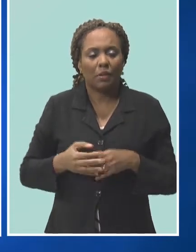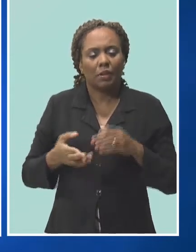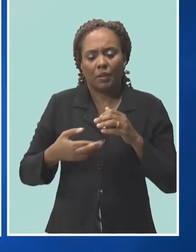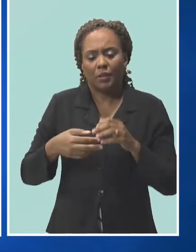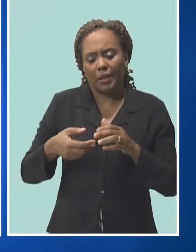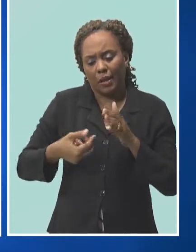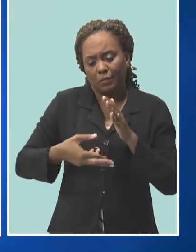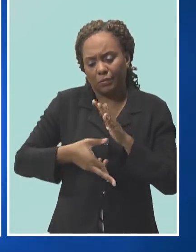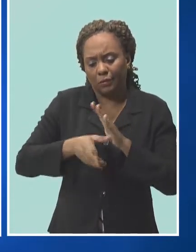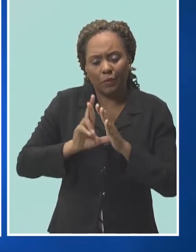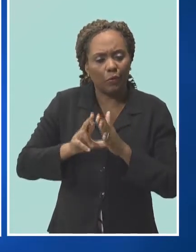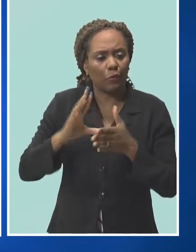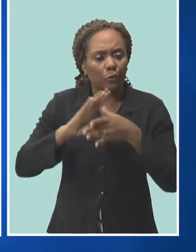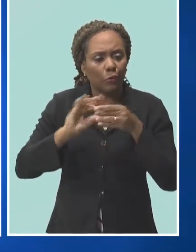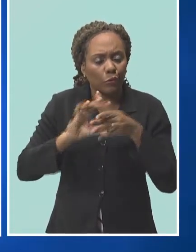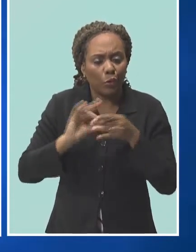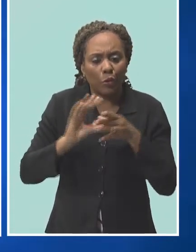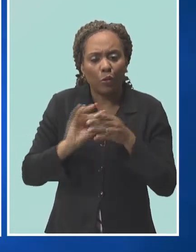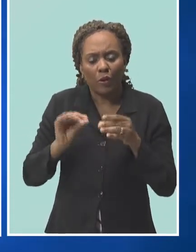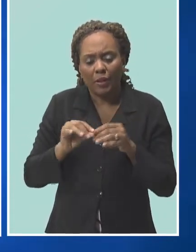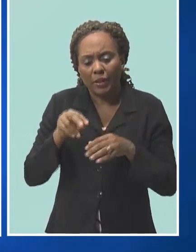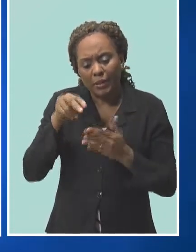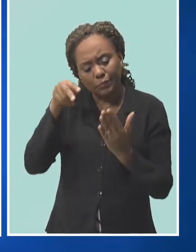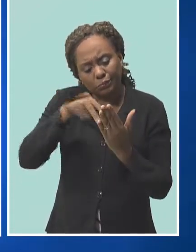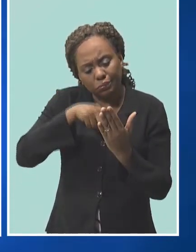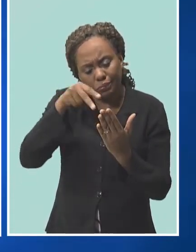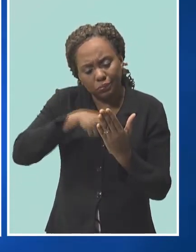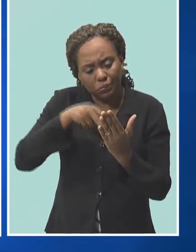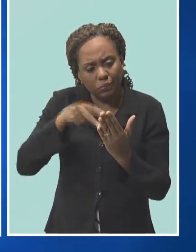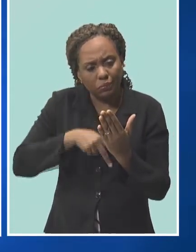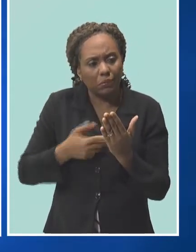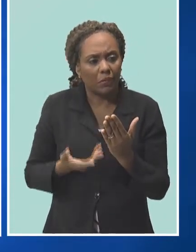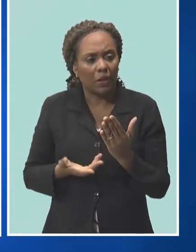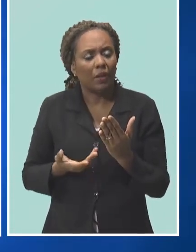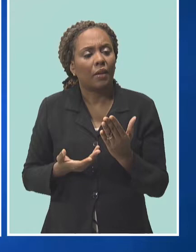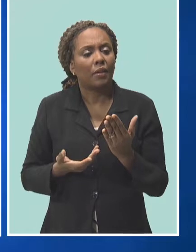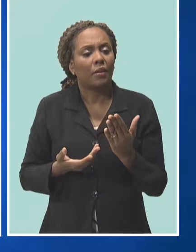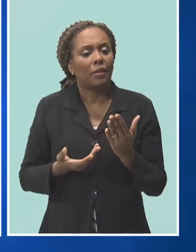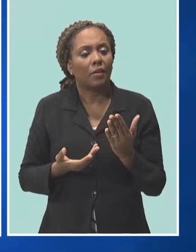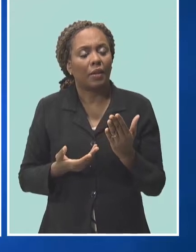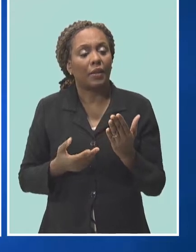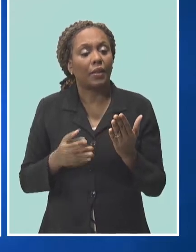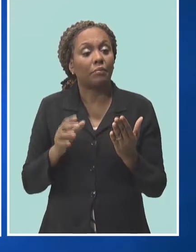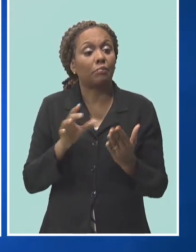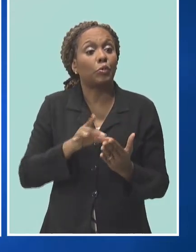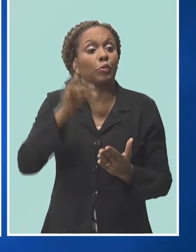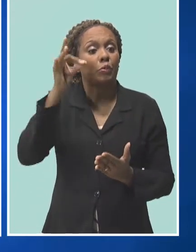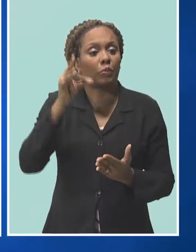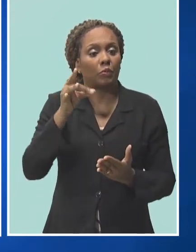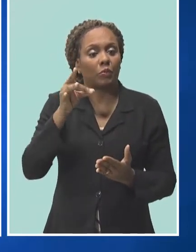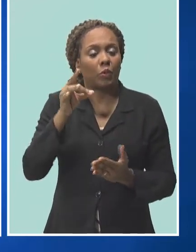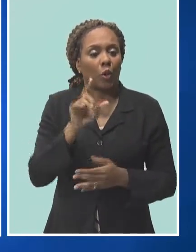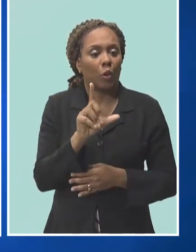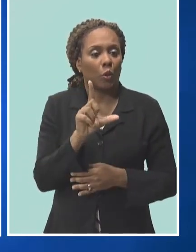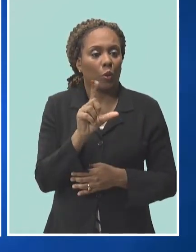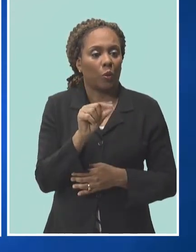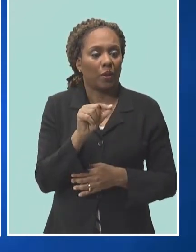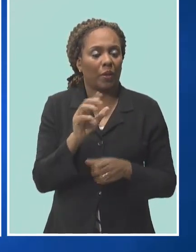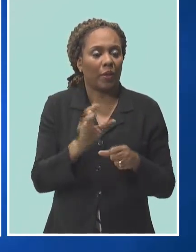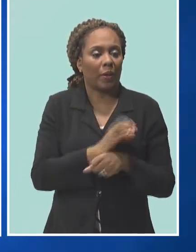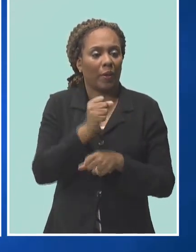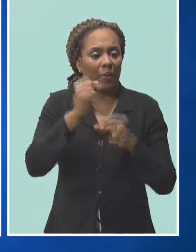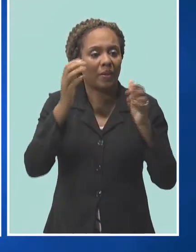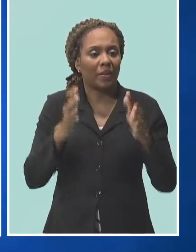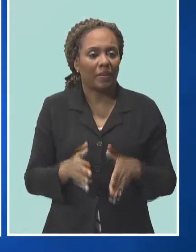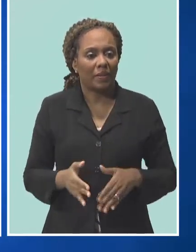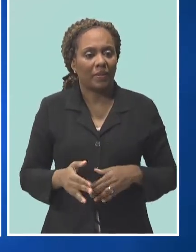which were submitted by the family and friends of the applicants, and have them come up with who the 20 winners were. It was